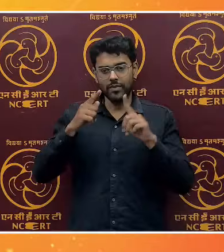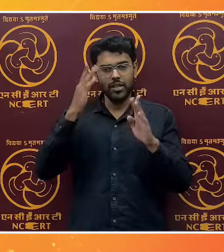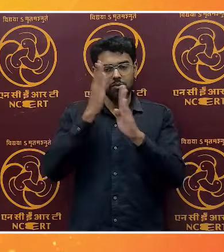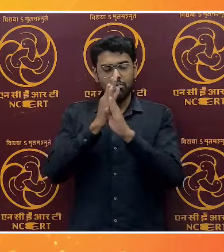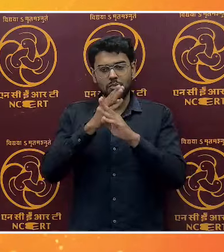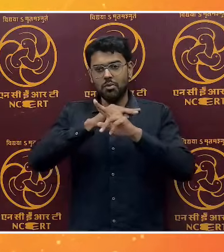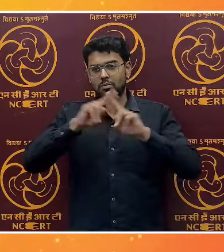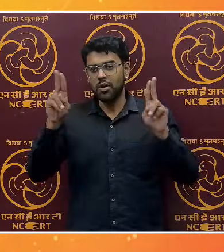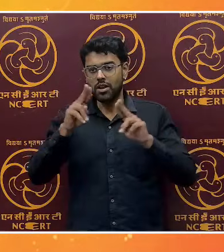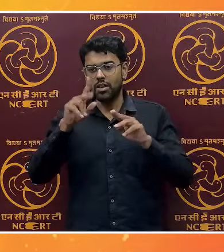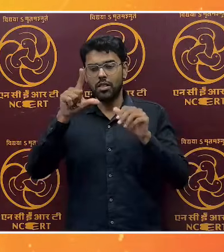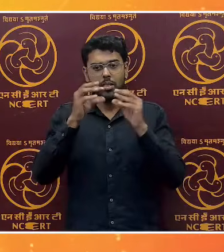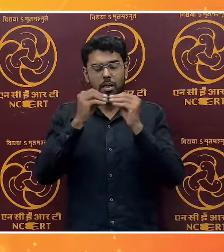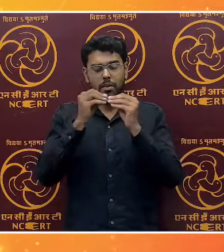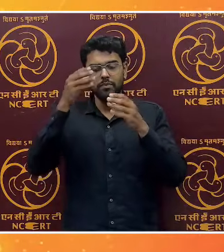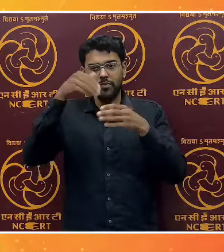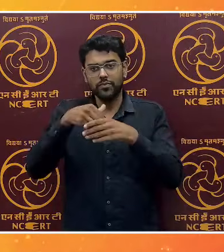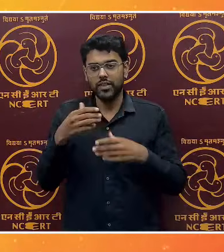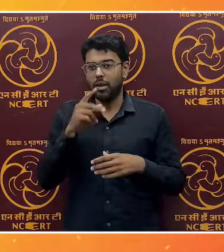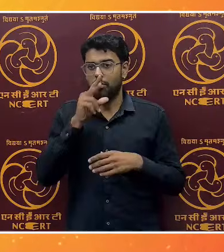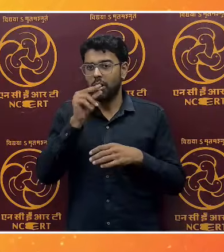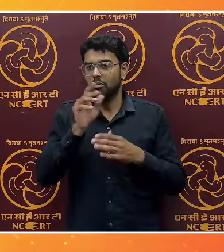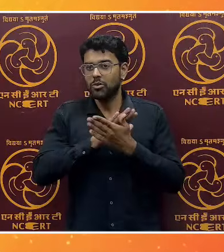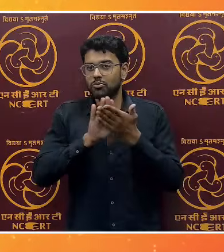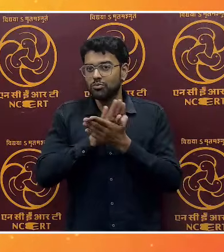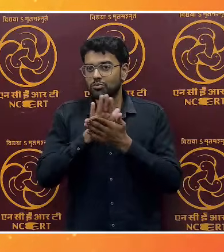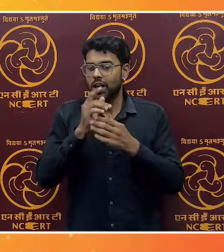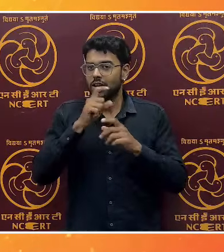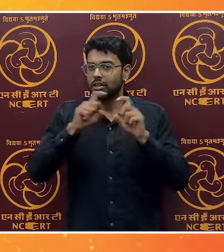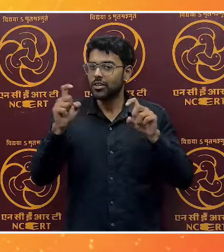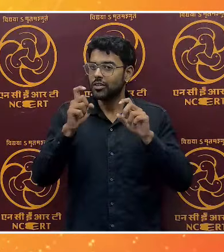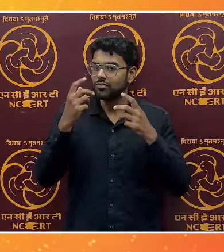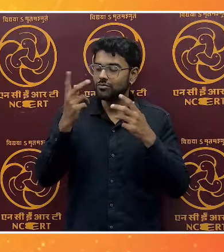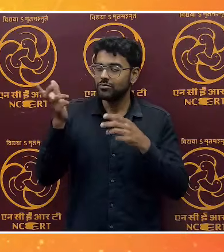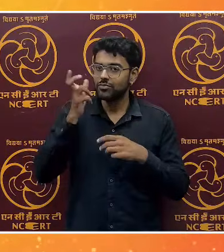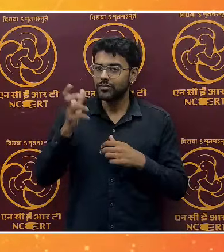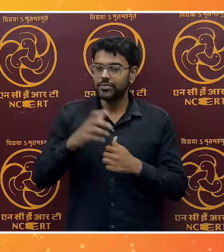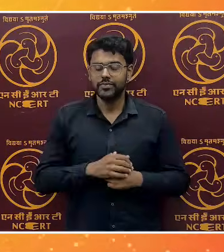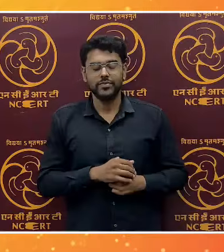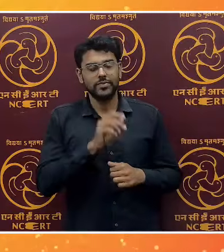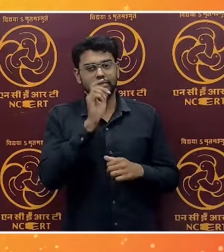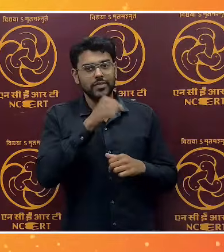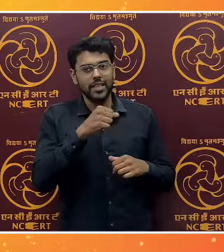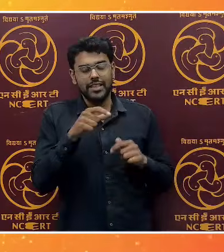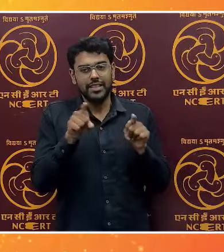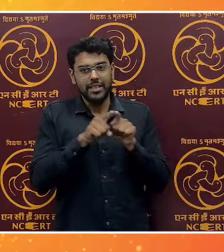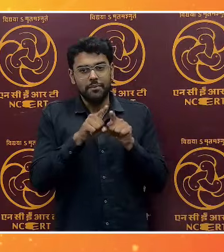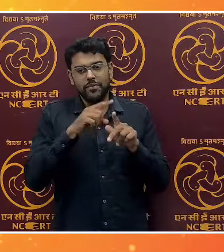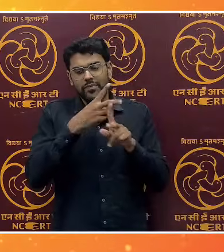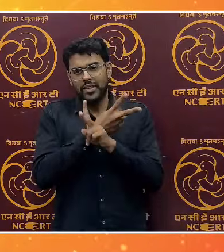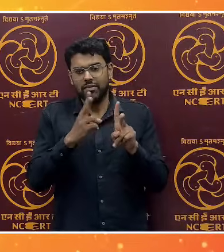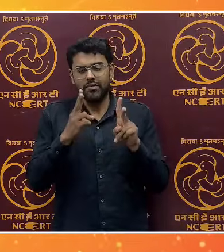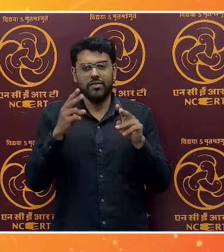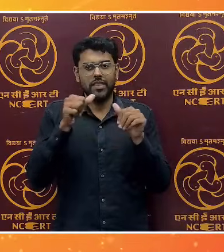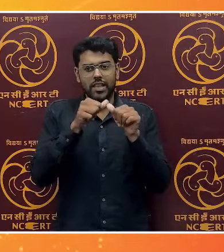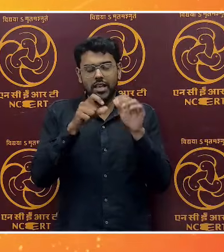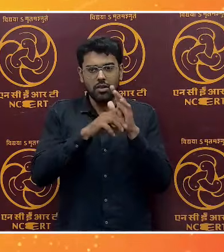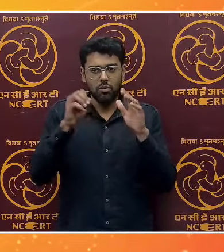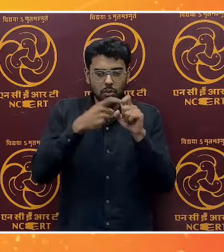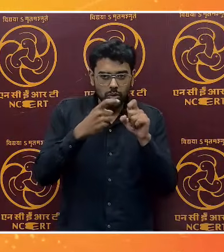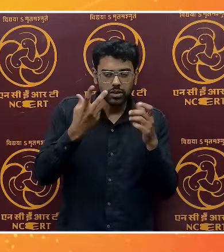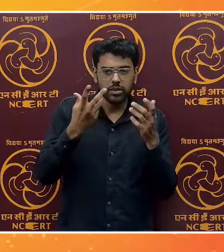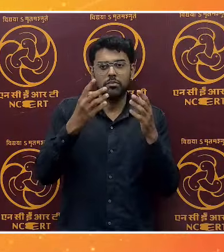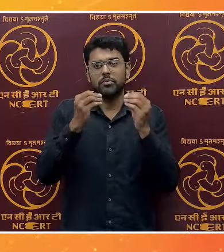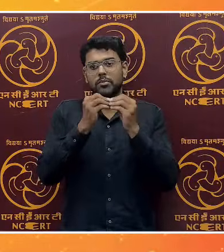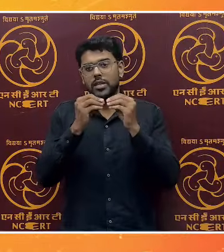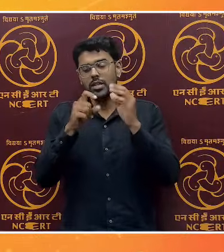real physical laboratory. No fumbles. No fumbles. So yeah, so it has A roll. Yeah. Okay, it has B roll.